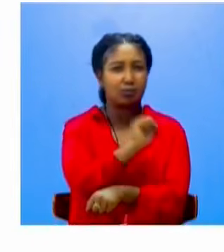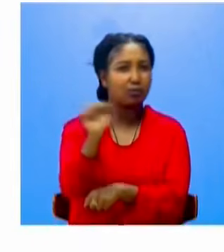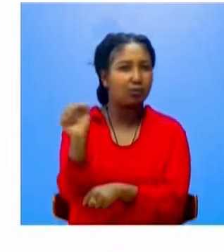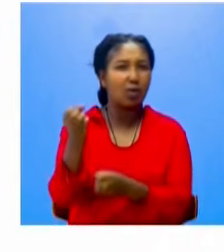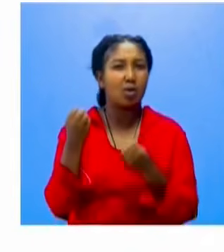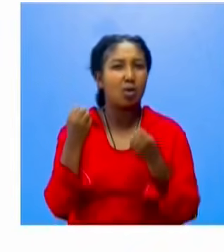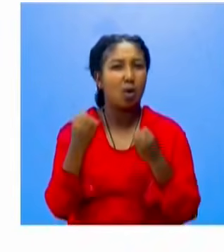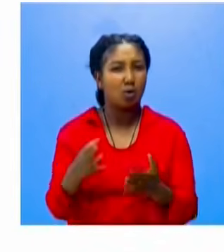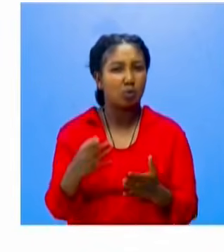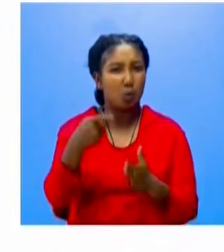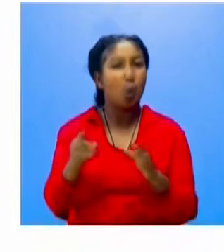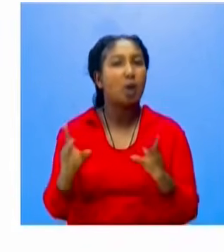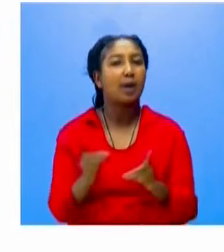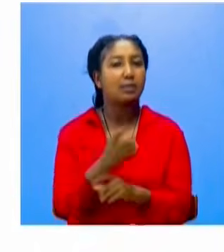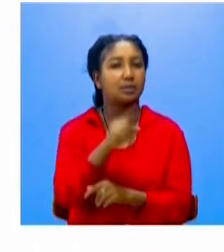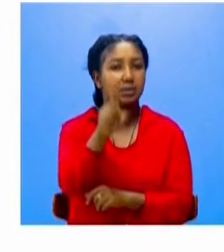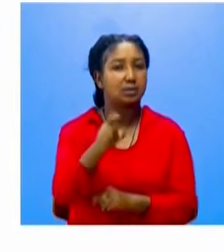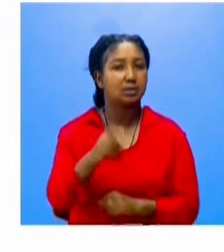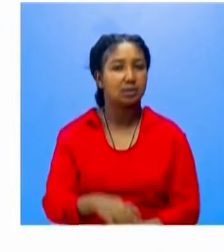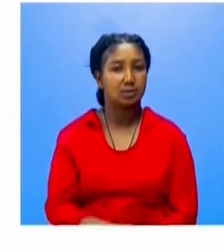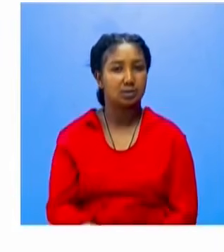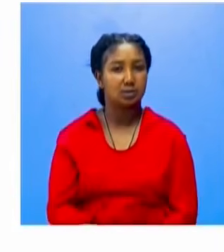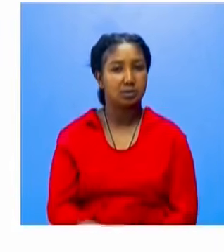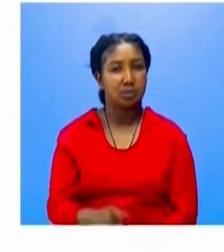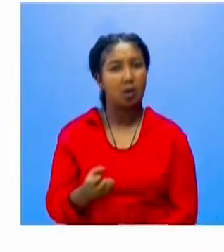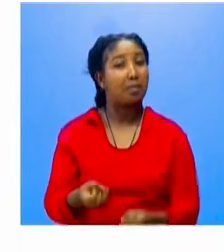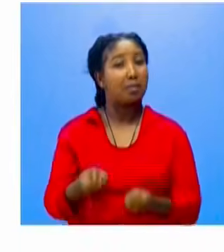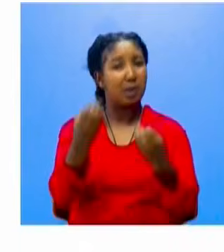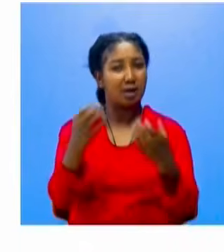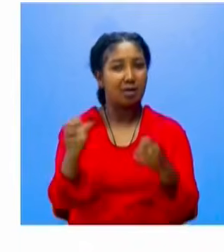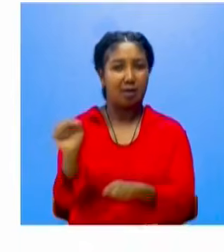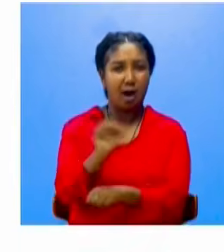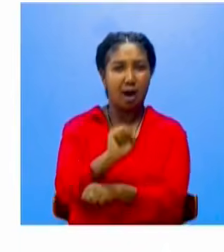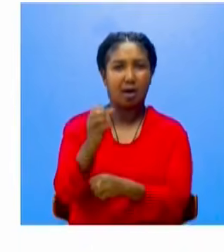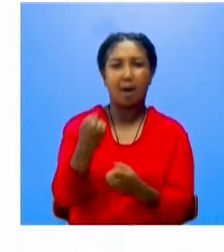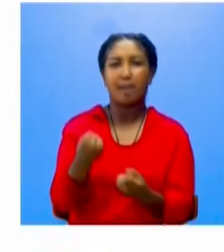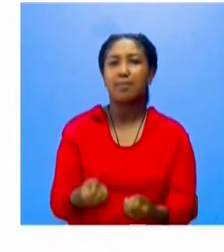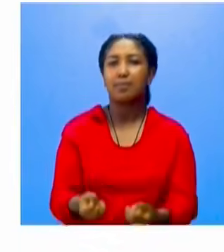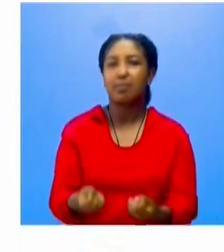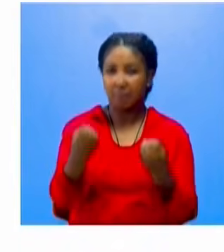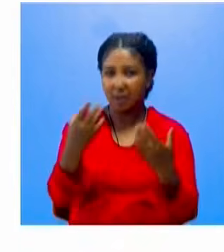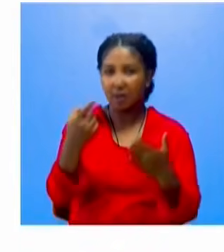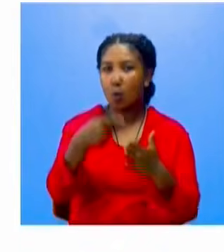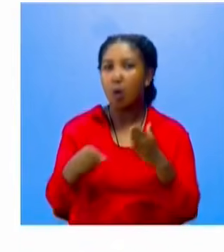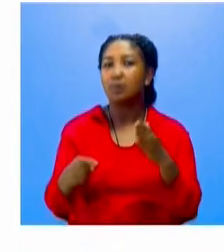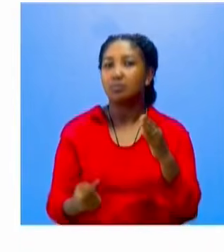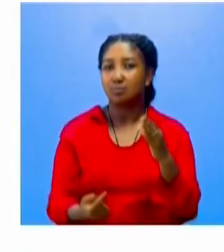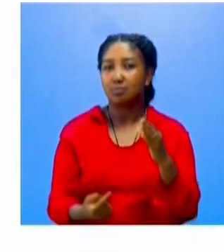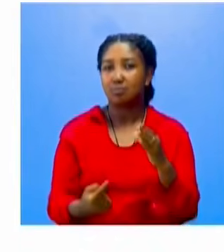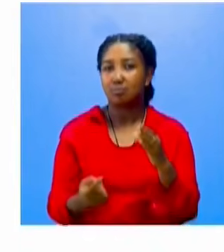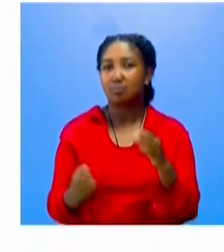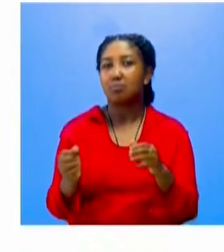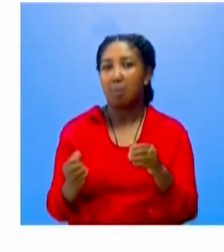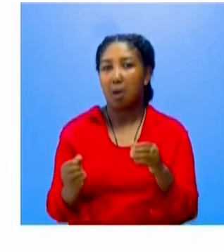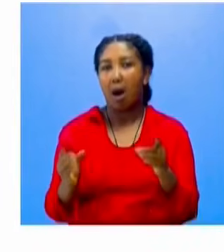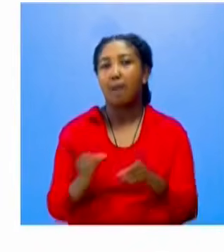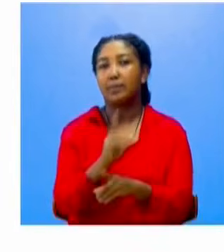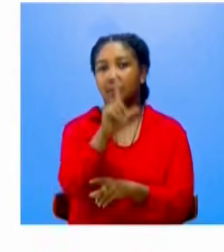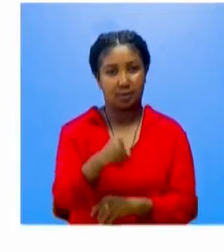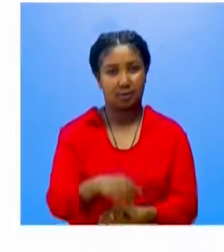are lots of cars or many cars. Many cars.